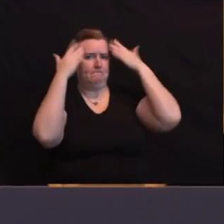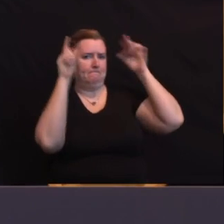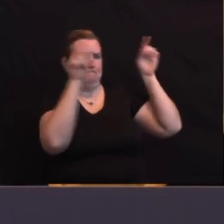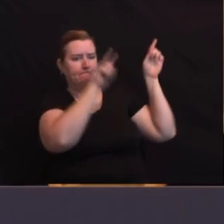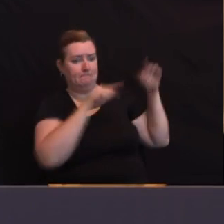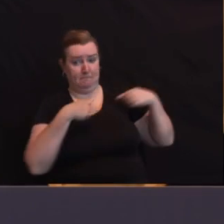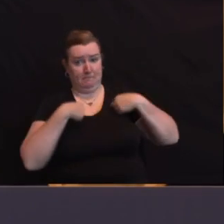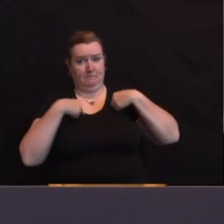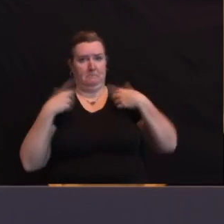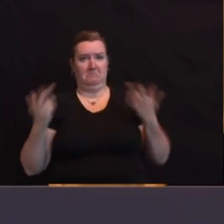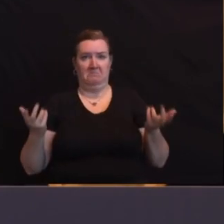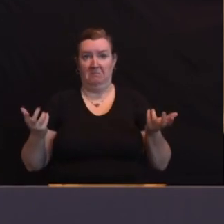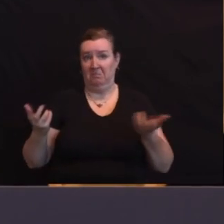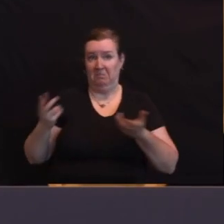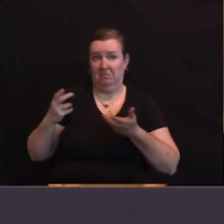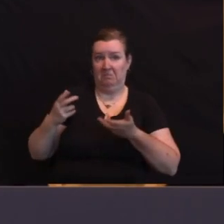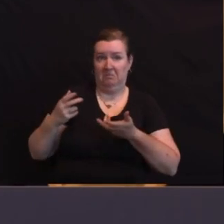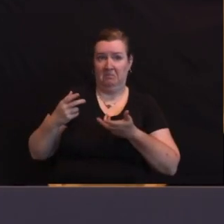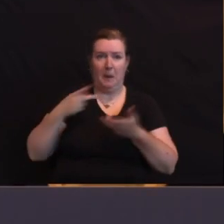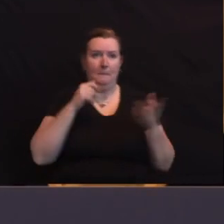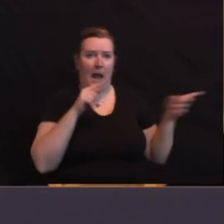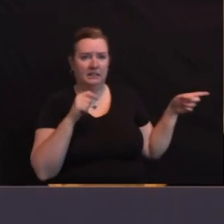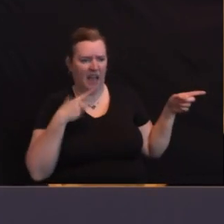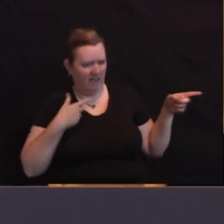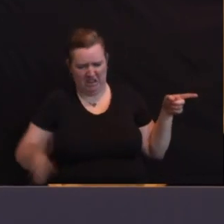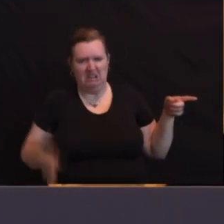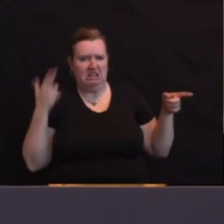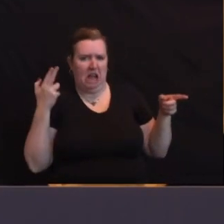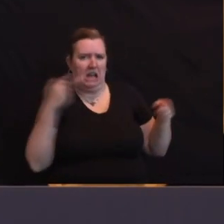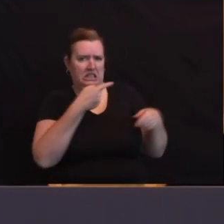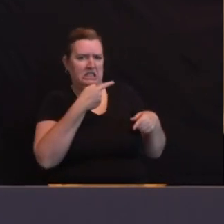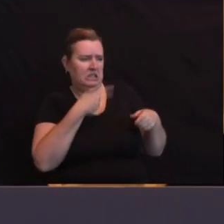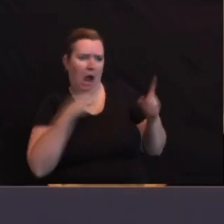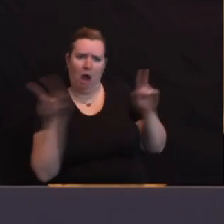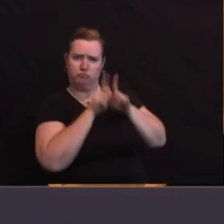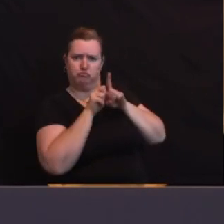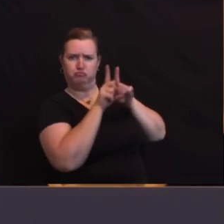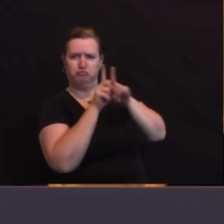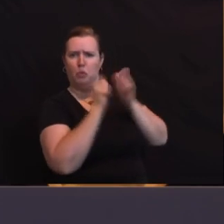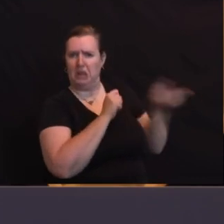carries a gun, and I'll be following him out of here very closely.